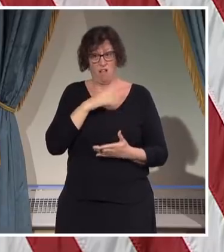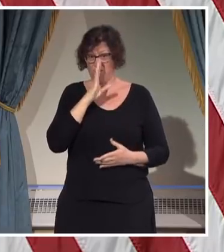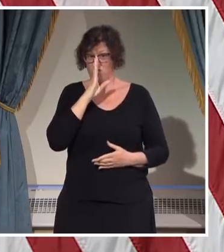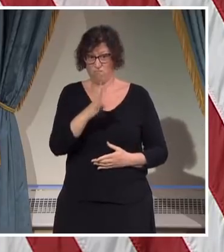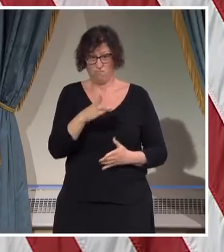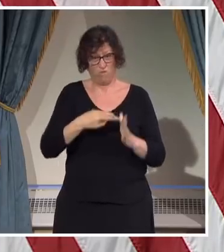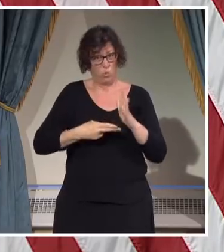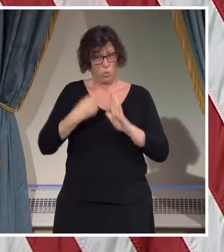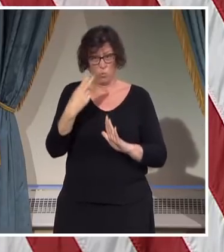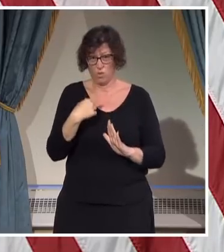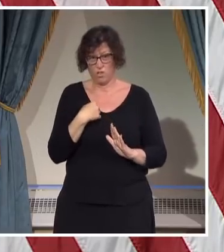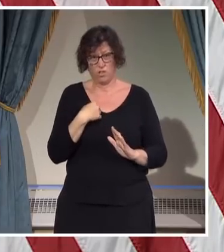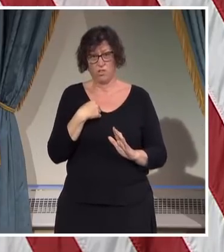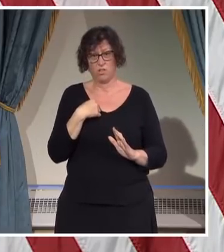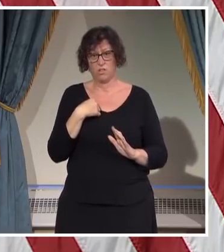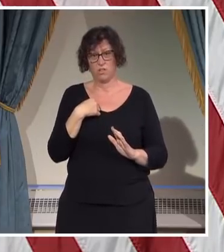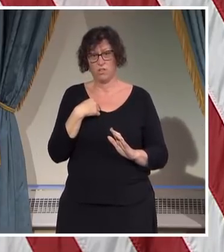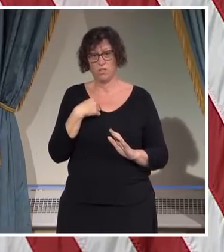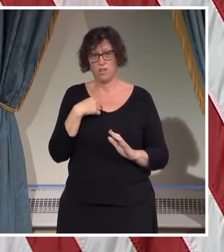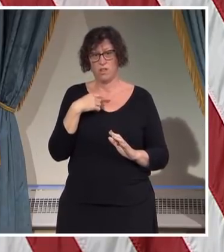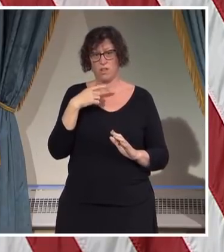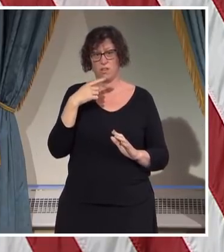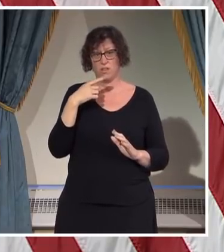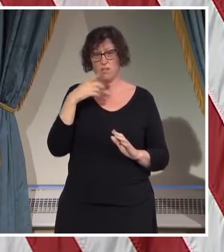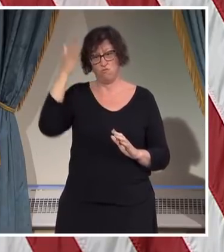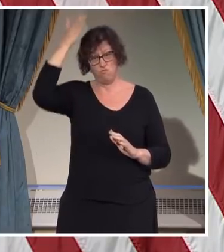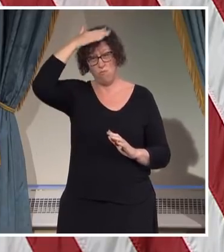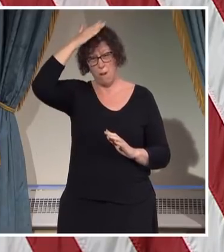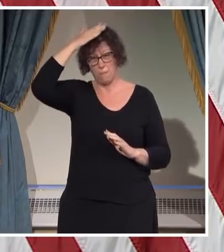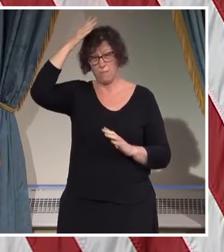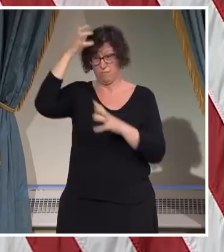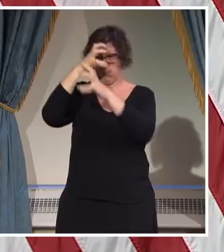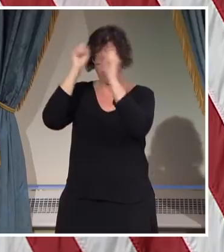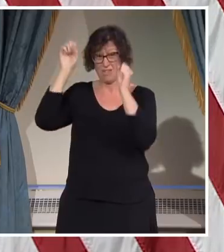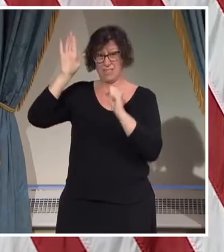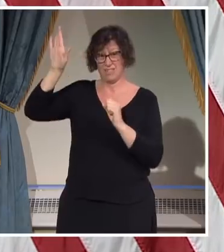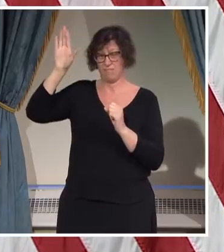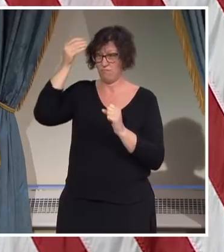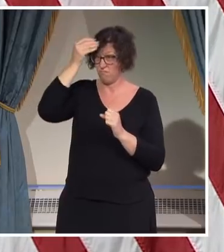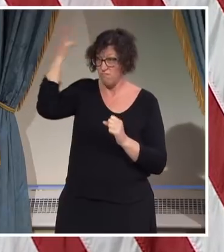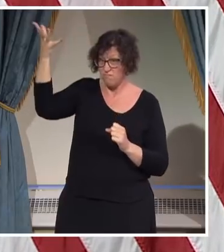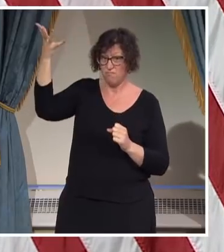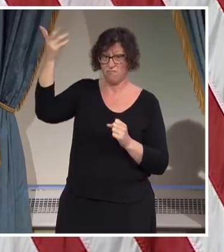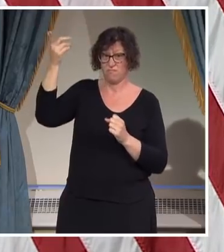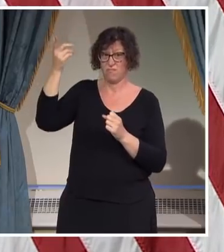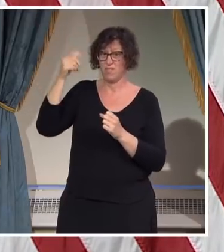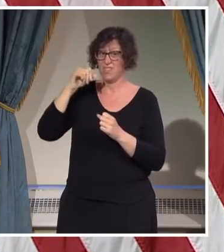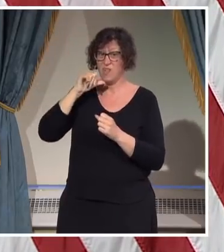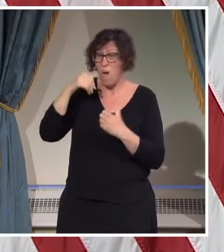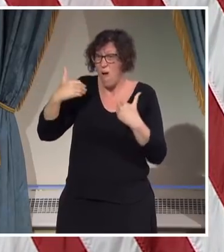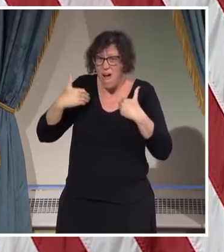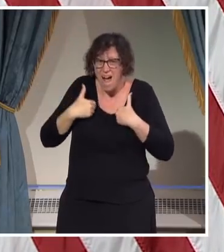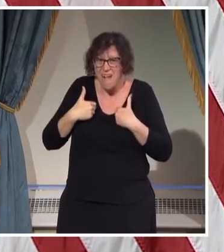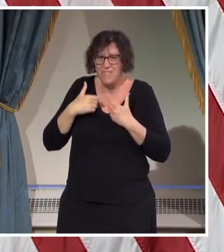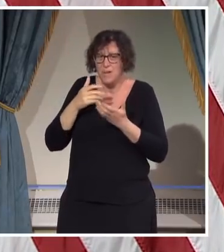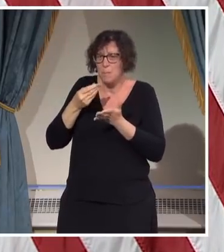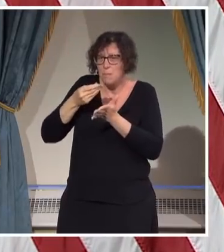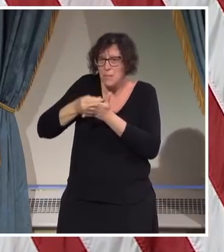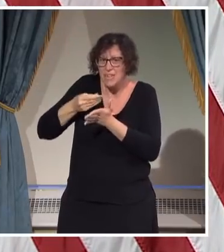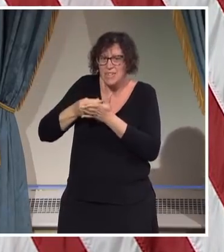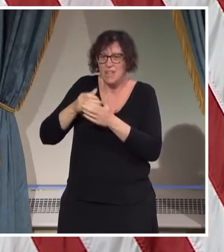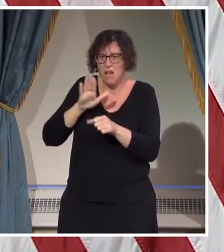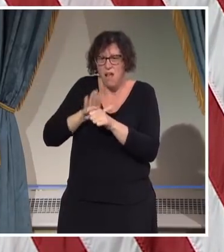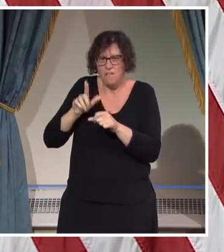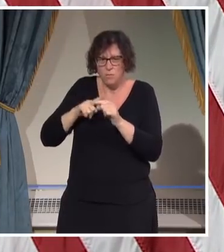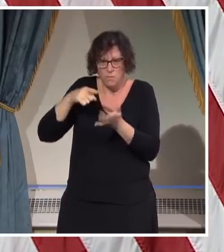when we are in a situation where we don't have the money to pay for the most vital services, this is